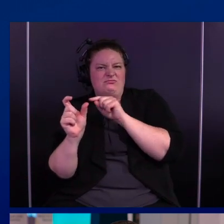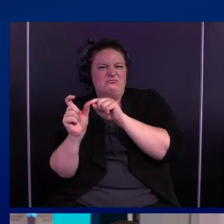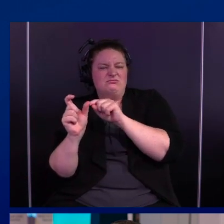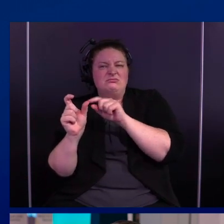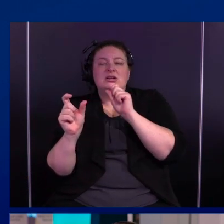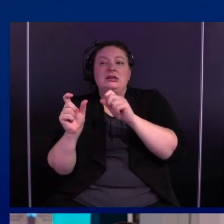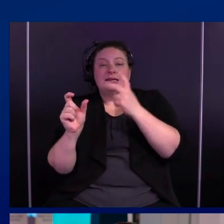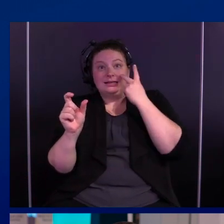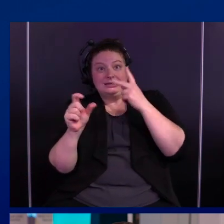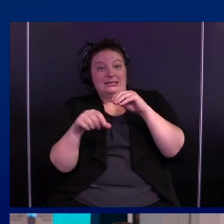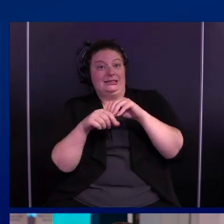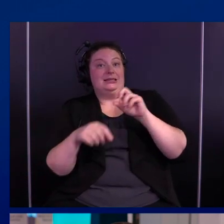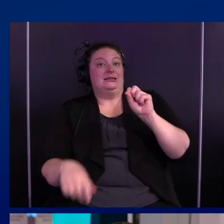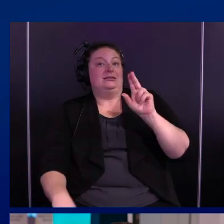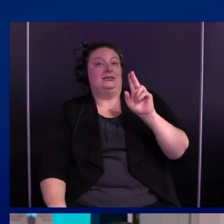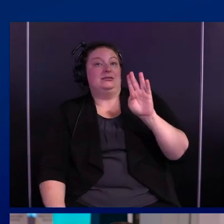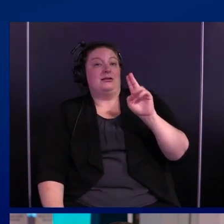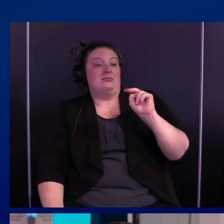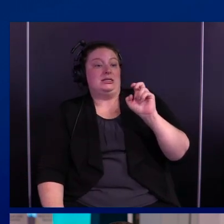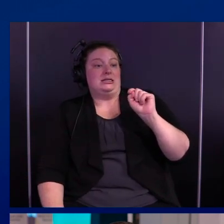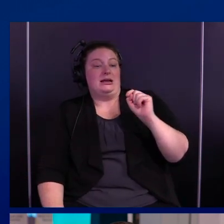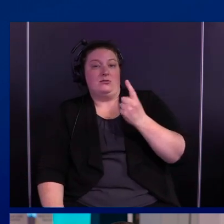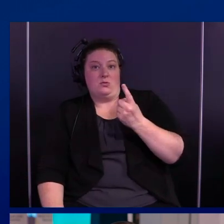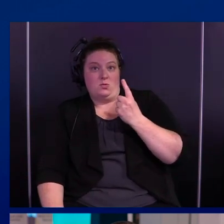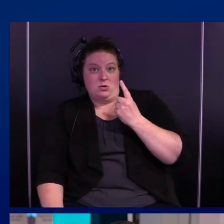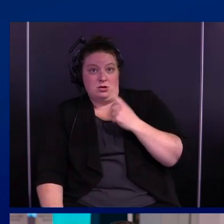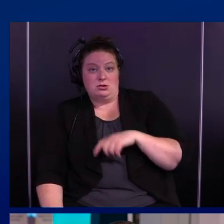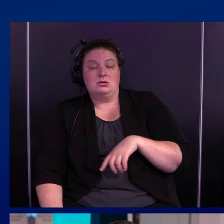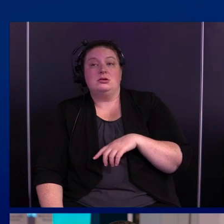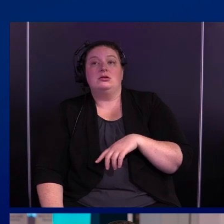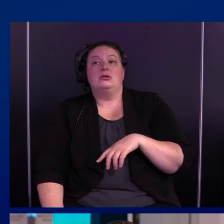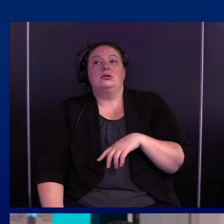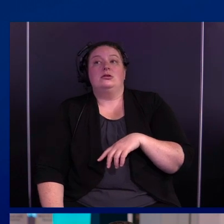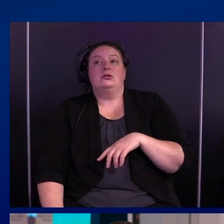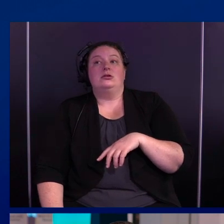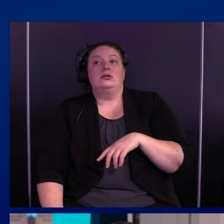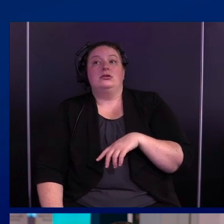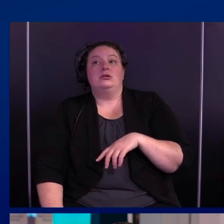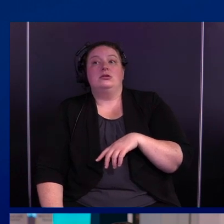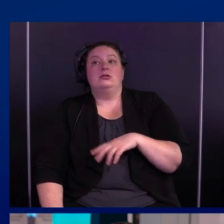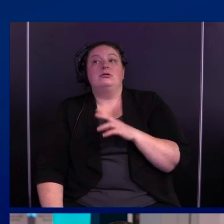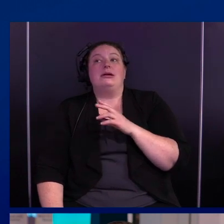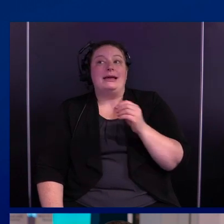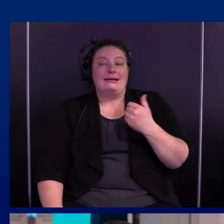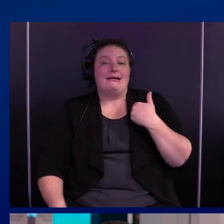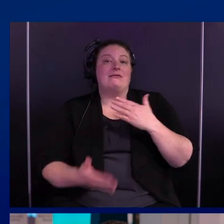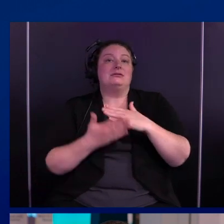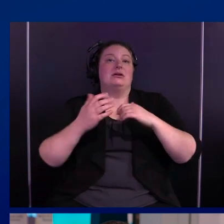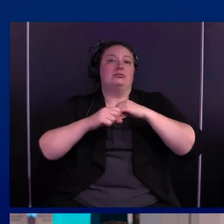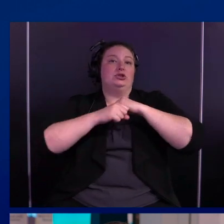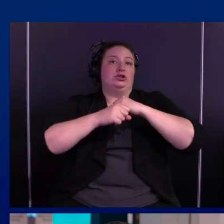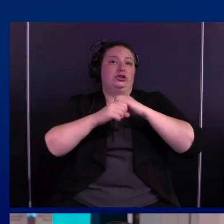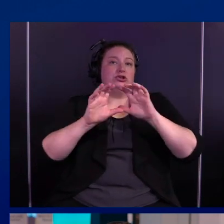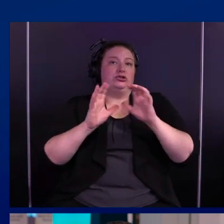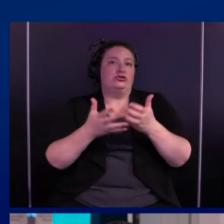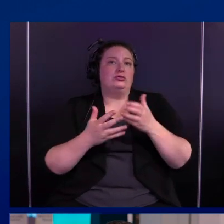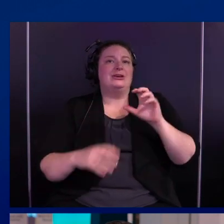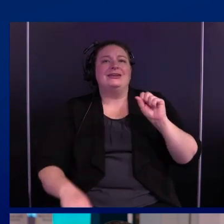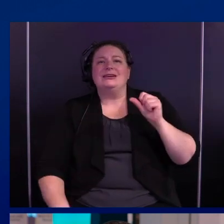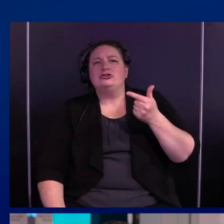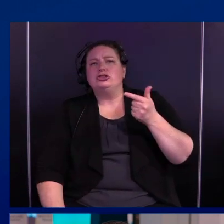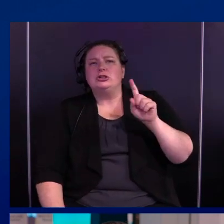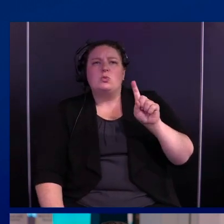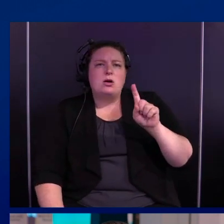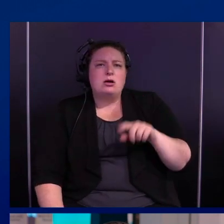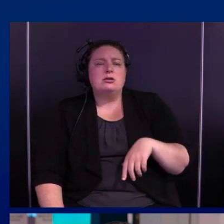in subnet 1. Yep. And I have some security group SG1, and